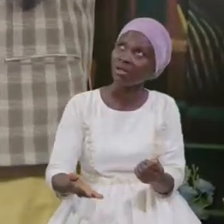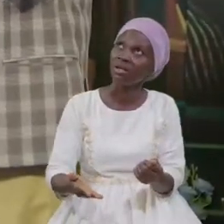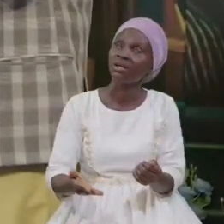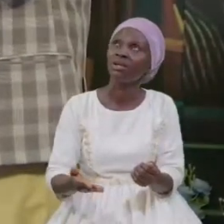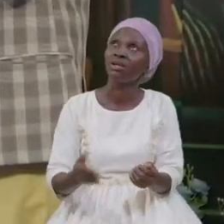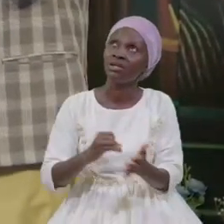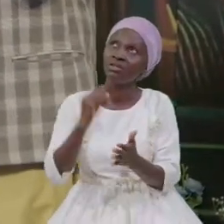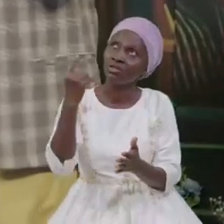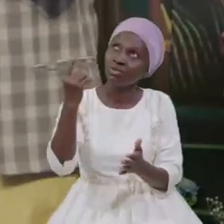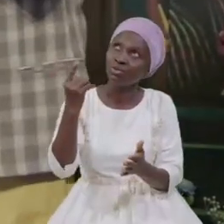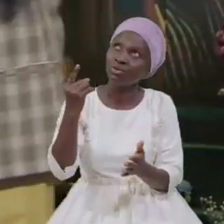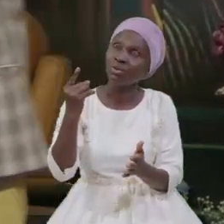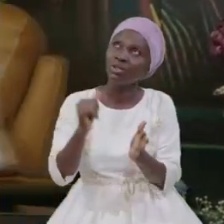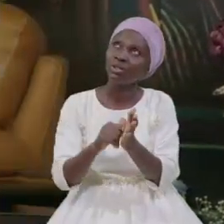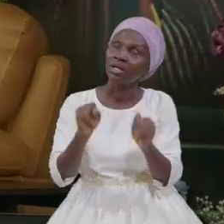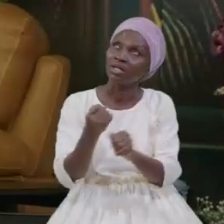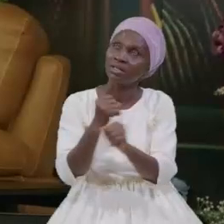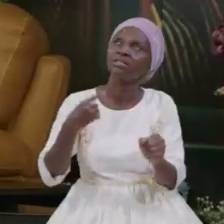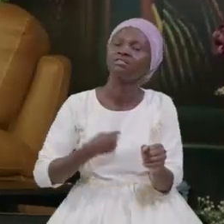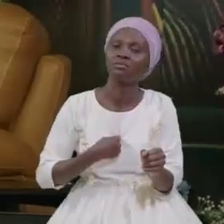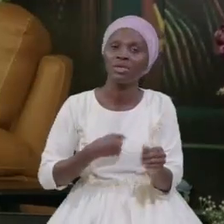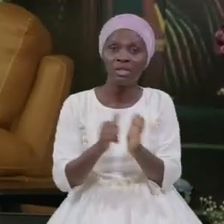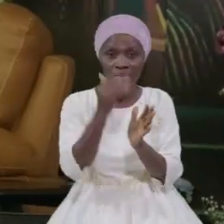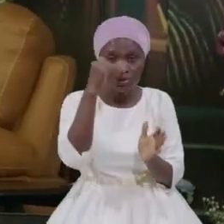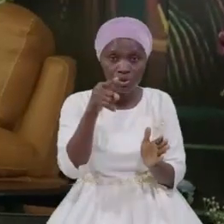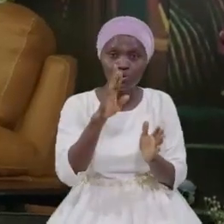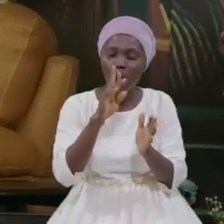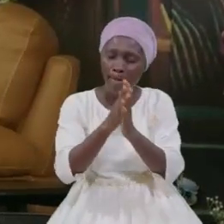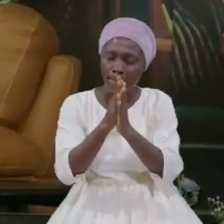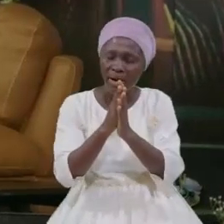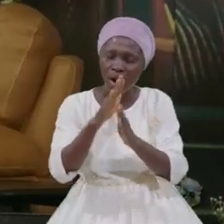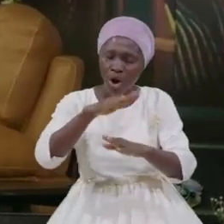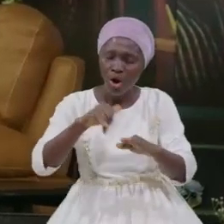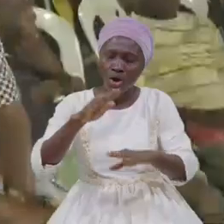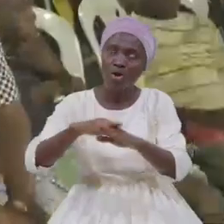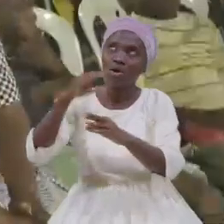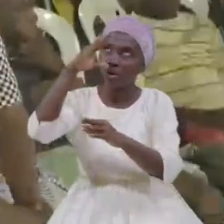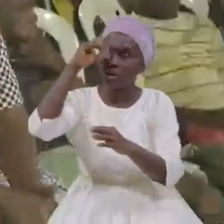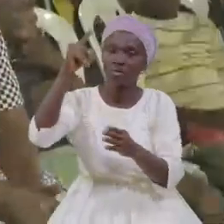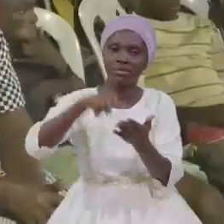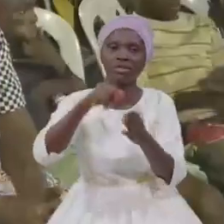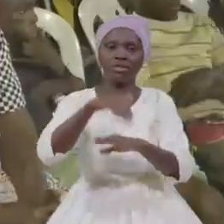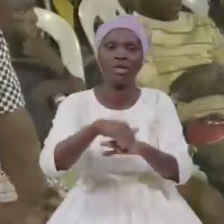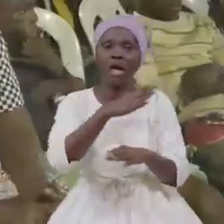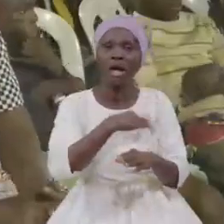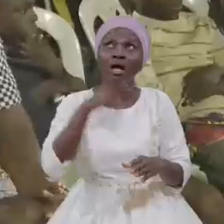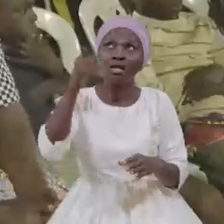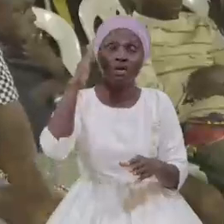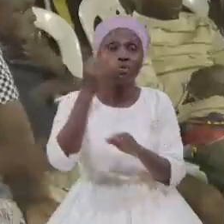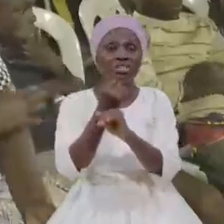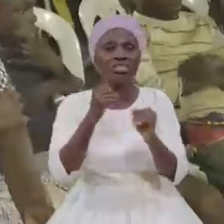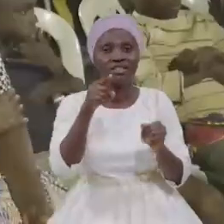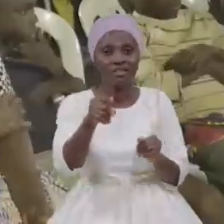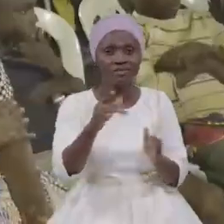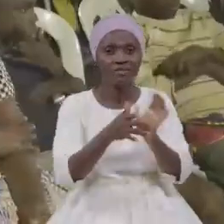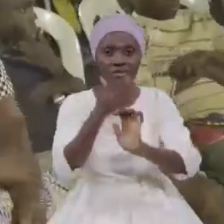up above. That's why you call upon him tonight. He will save you. I said, he will